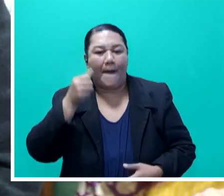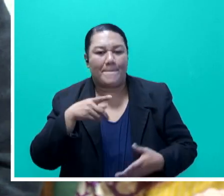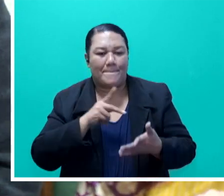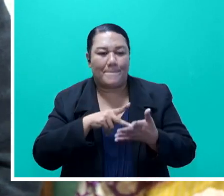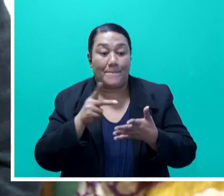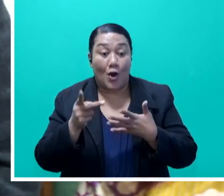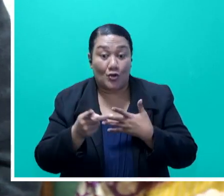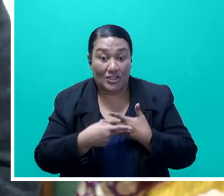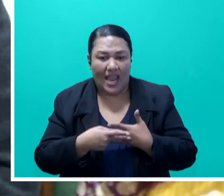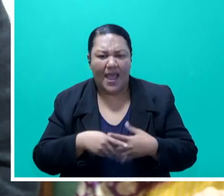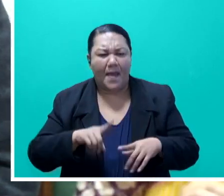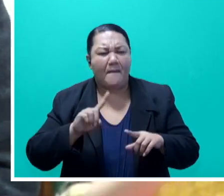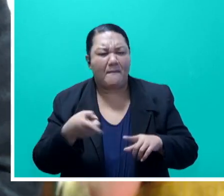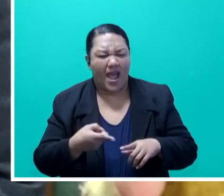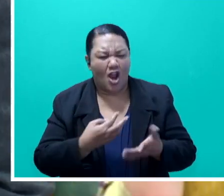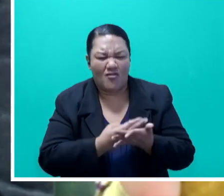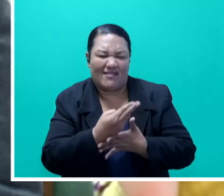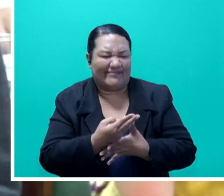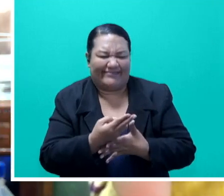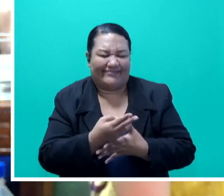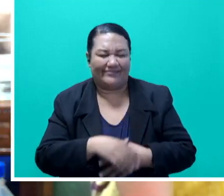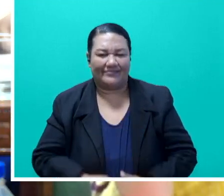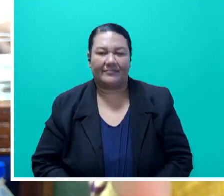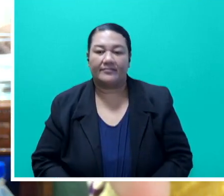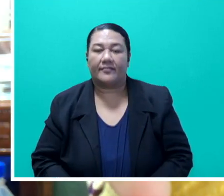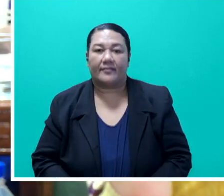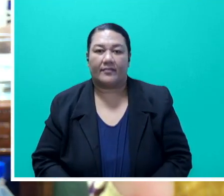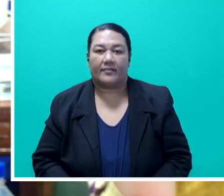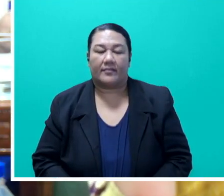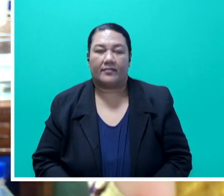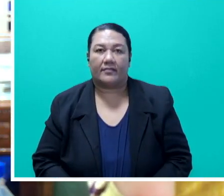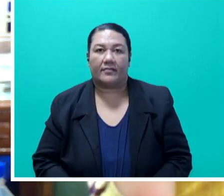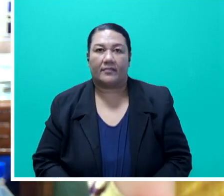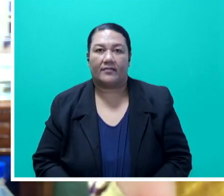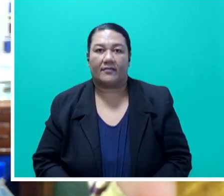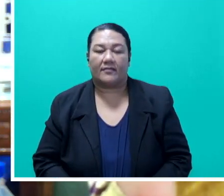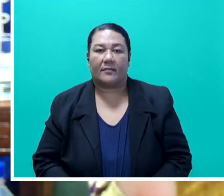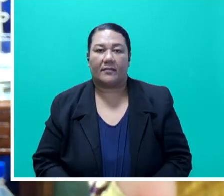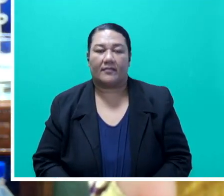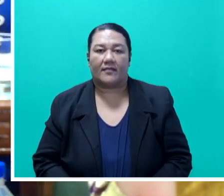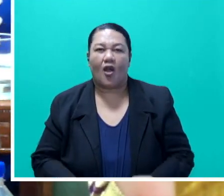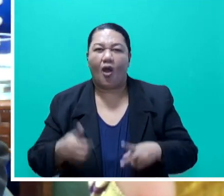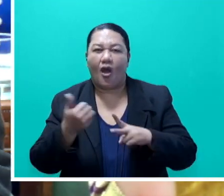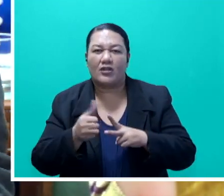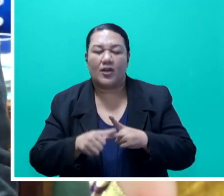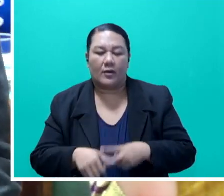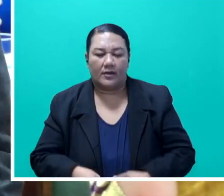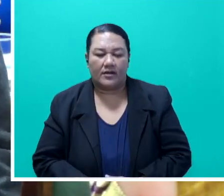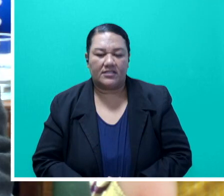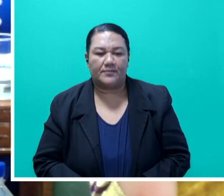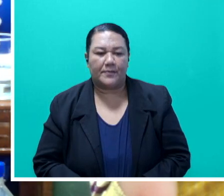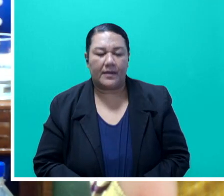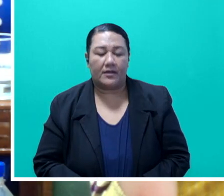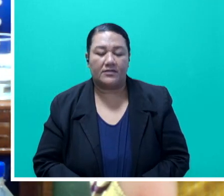that, about this whole conspiracy about we give stuff to people or we don't give